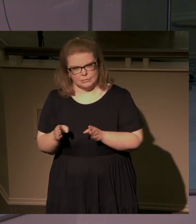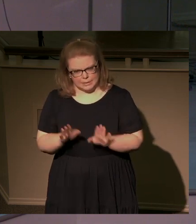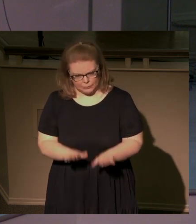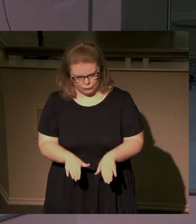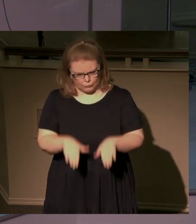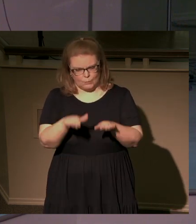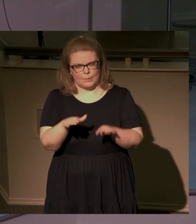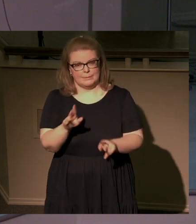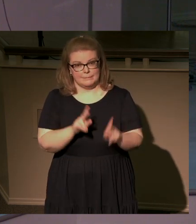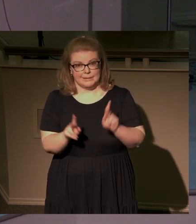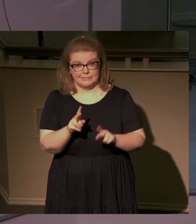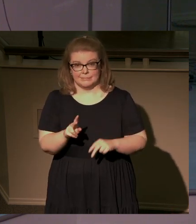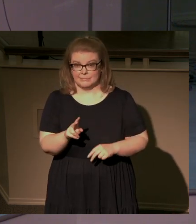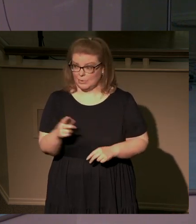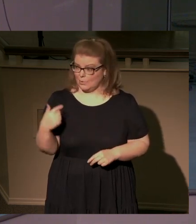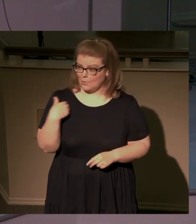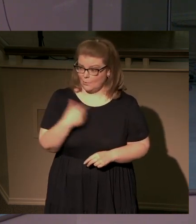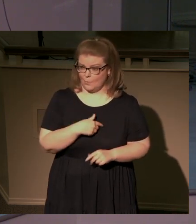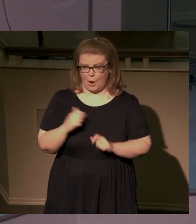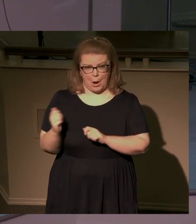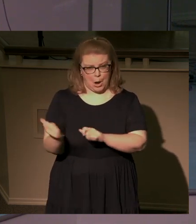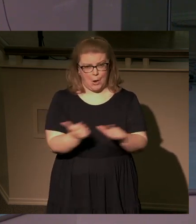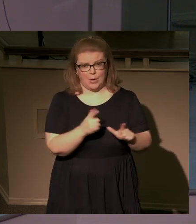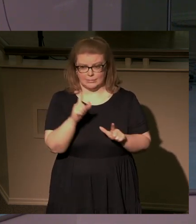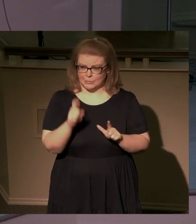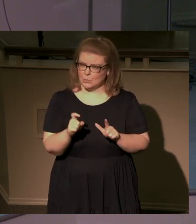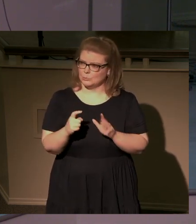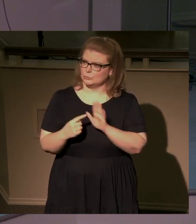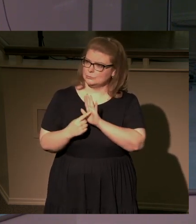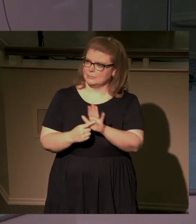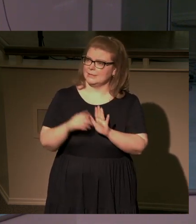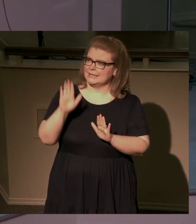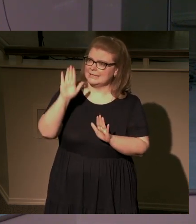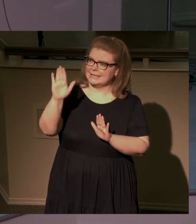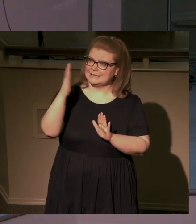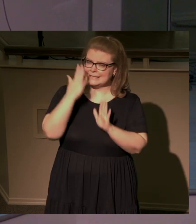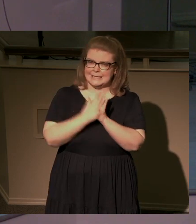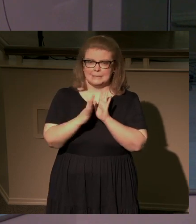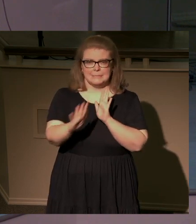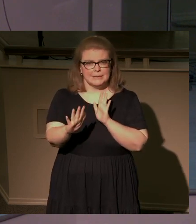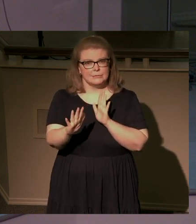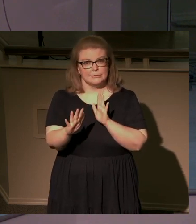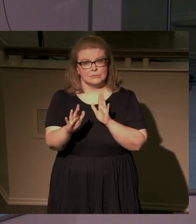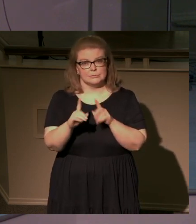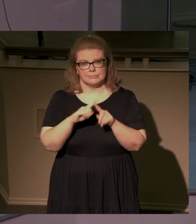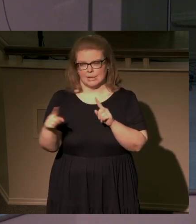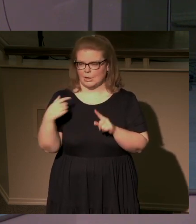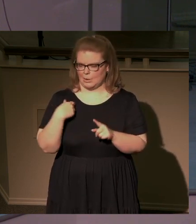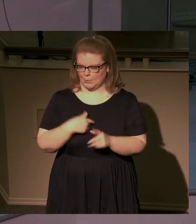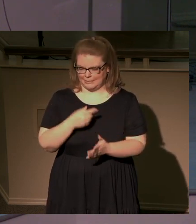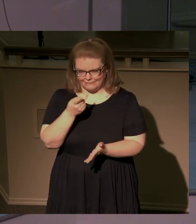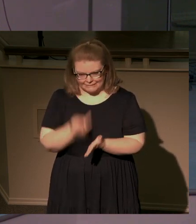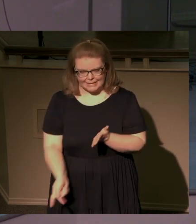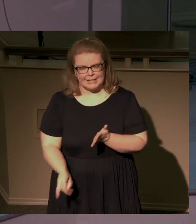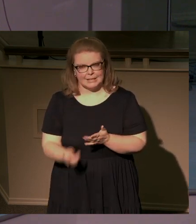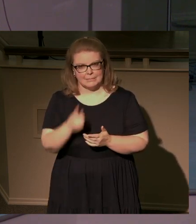people, listen, we were all supposed to express the image of God, but we fell to sin. And now,